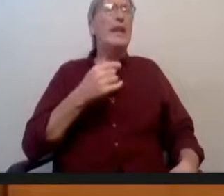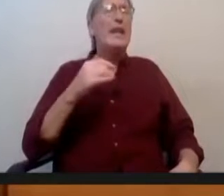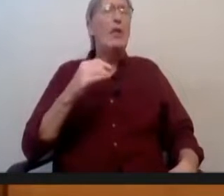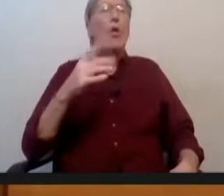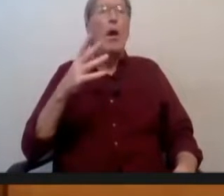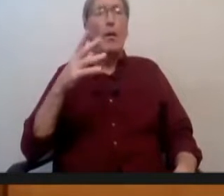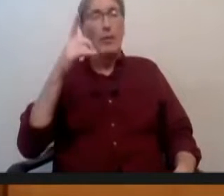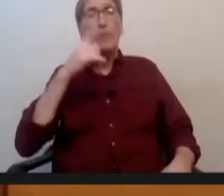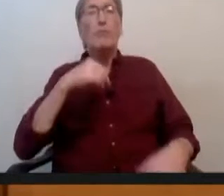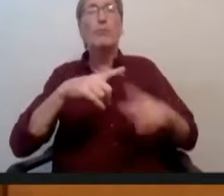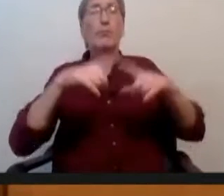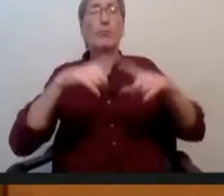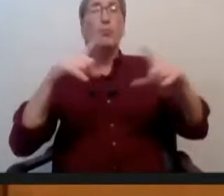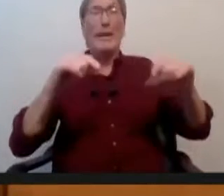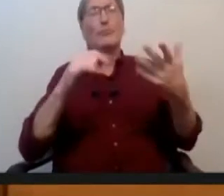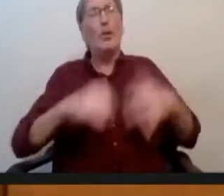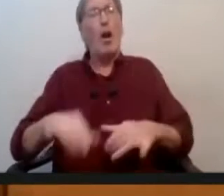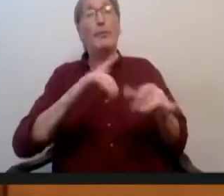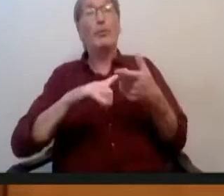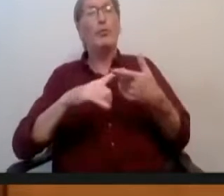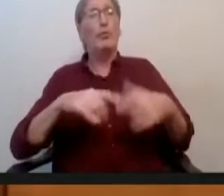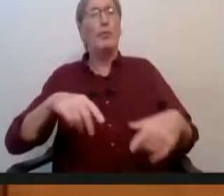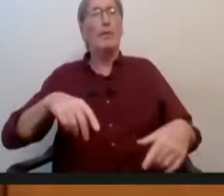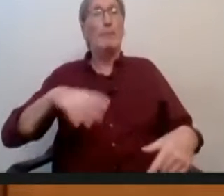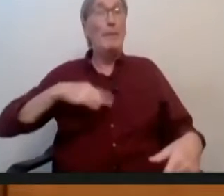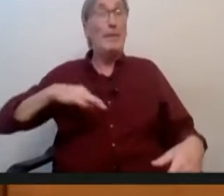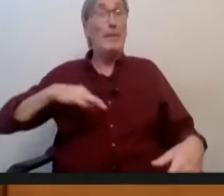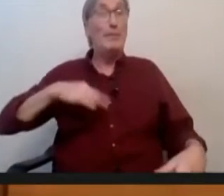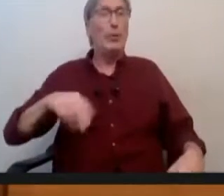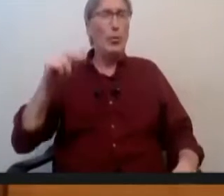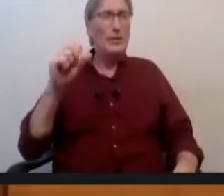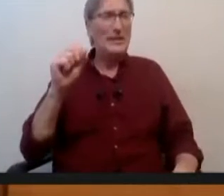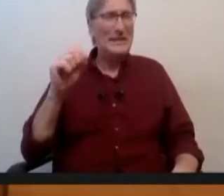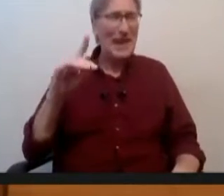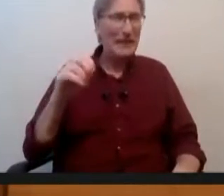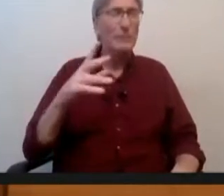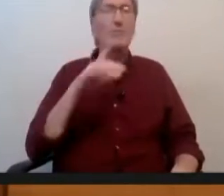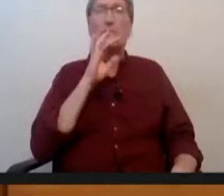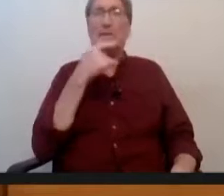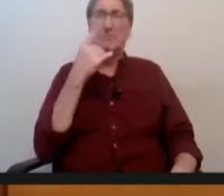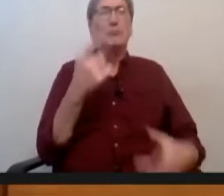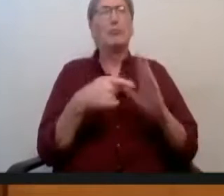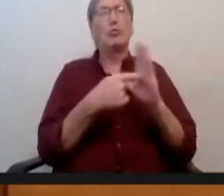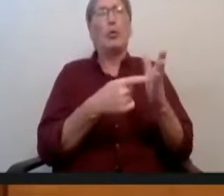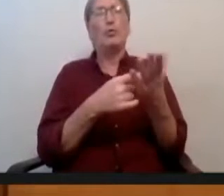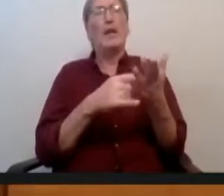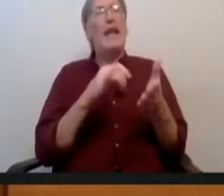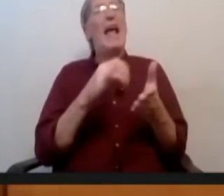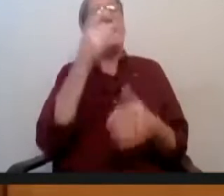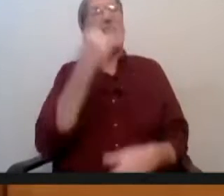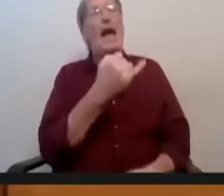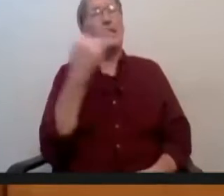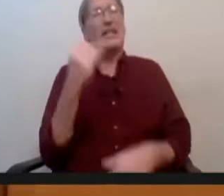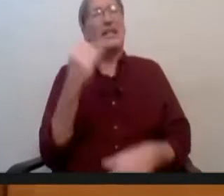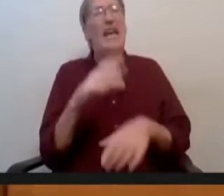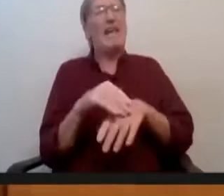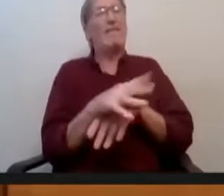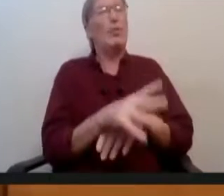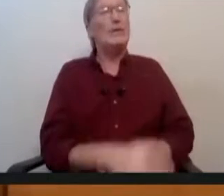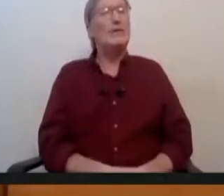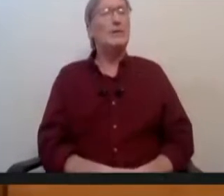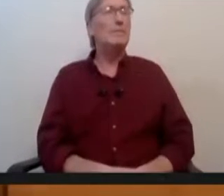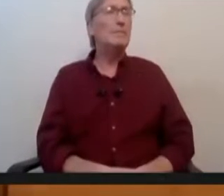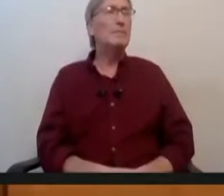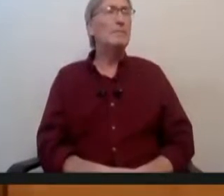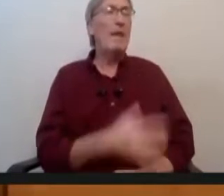particularly the north side, and the square central tower, which exhibits the influence of Italianate. They felt